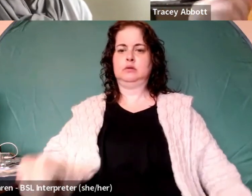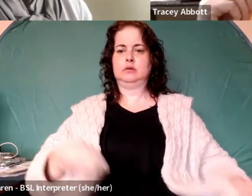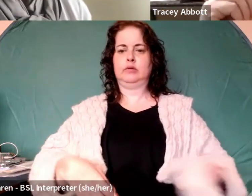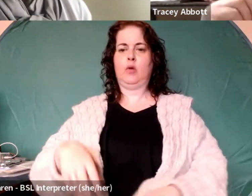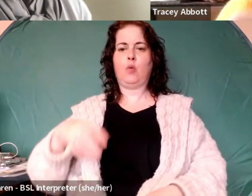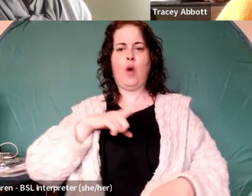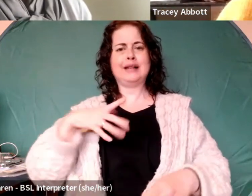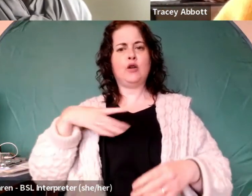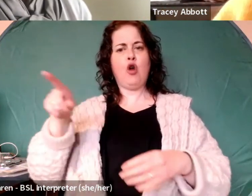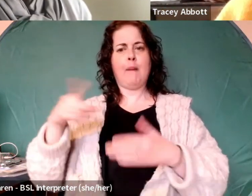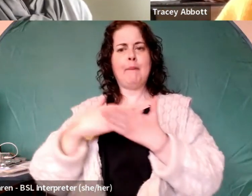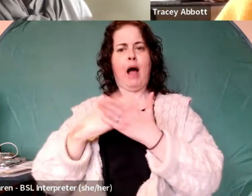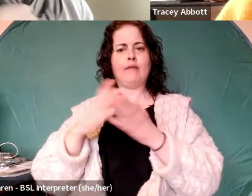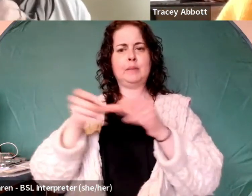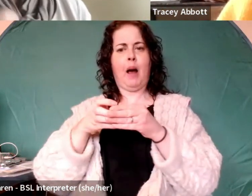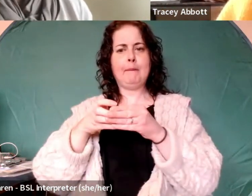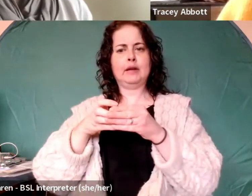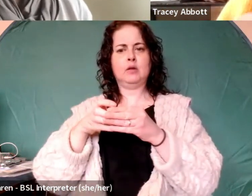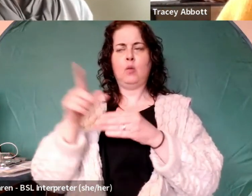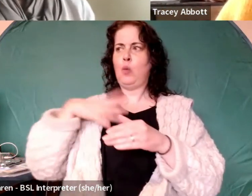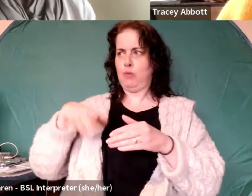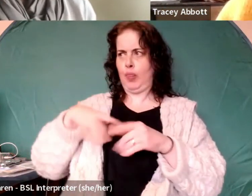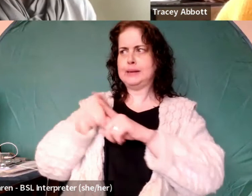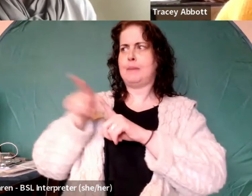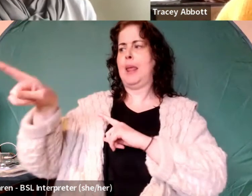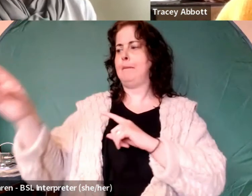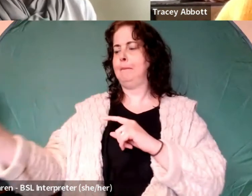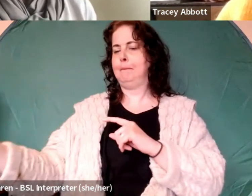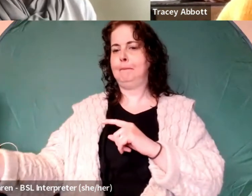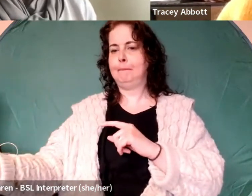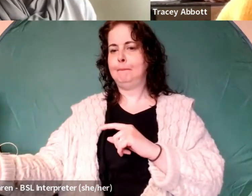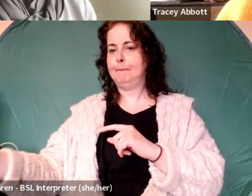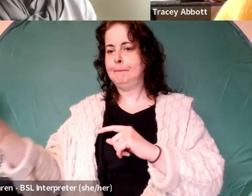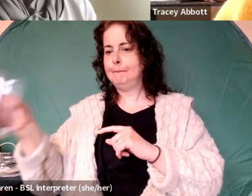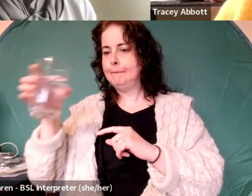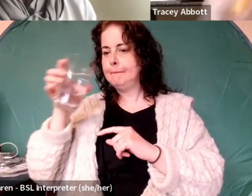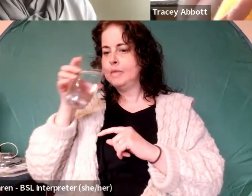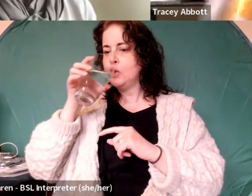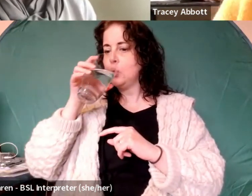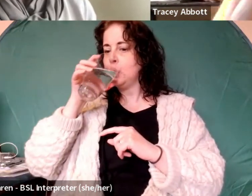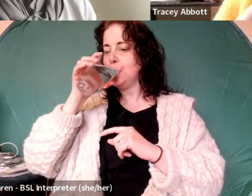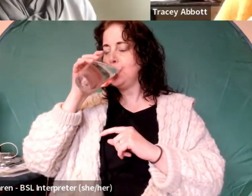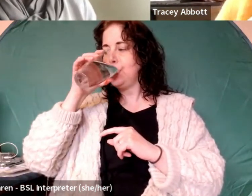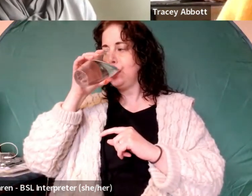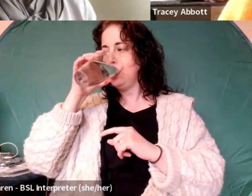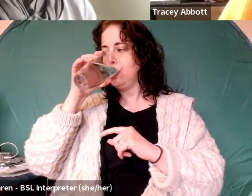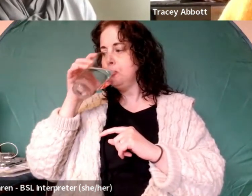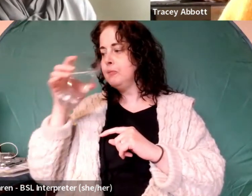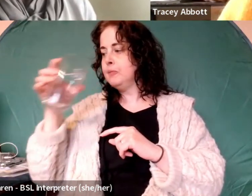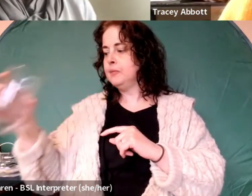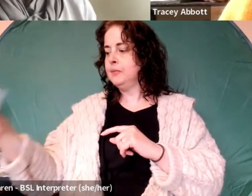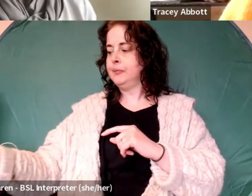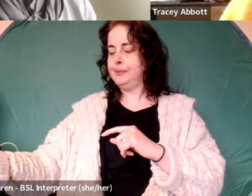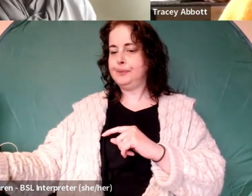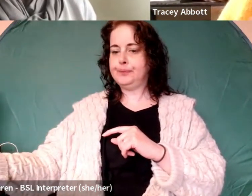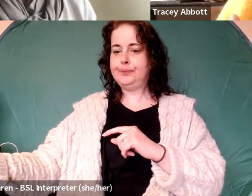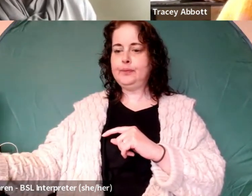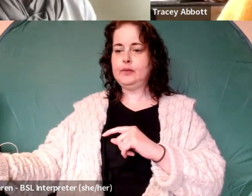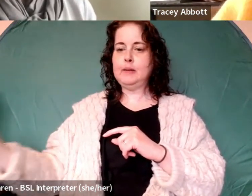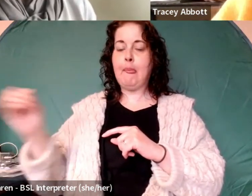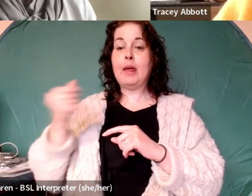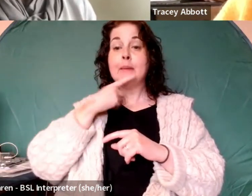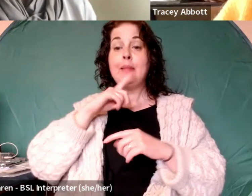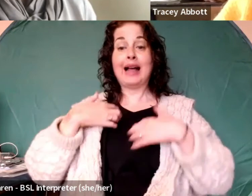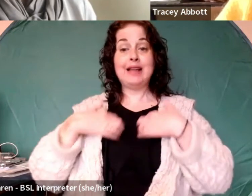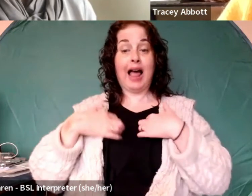Why is that part of the department getting all the talent? We want it as well. And that's when it's so exciting. Yeah. Because people are excited then of seeing people of difference. You